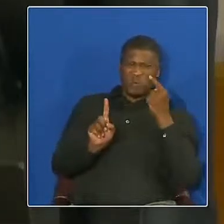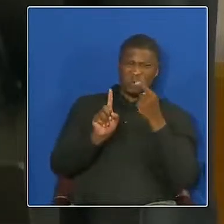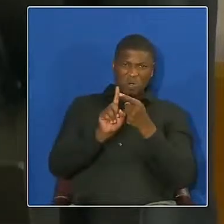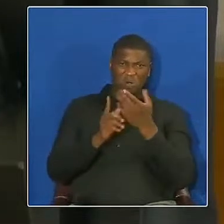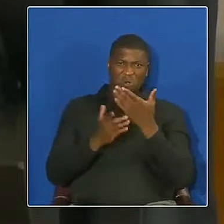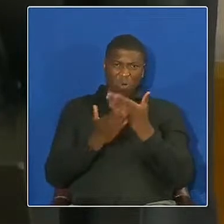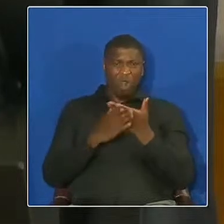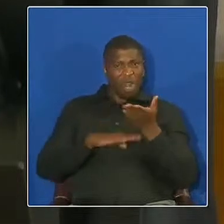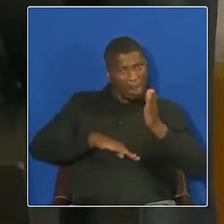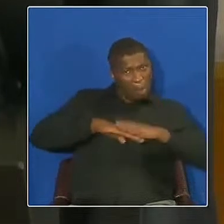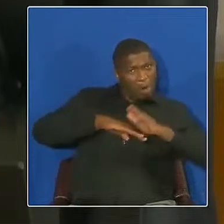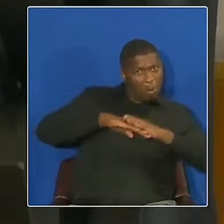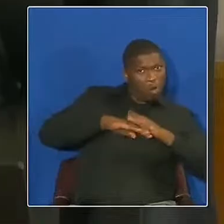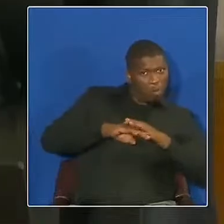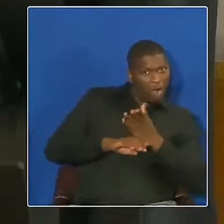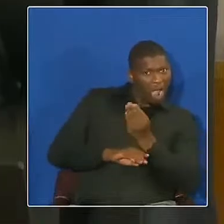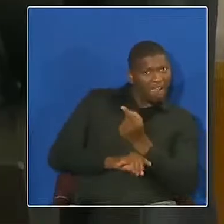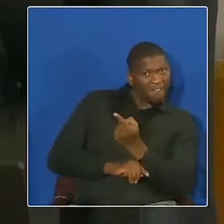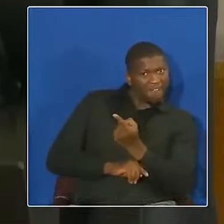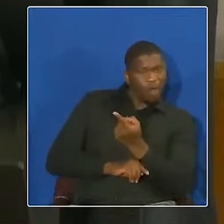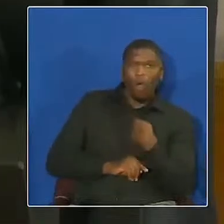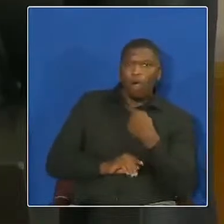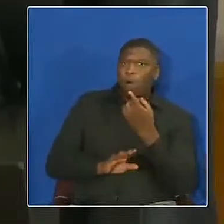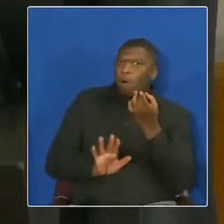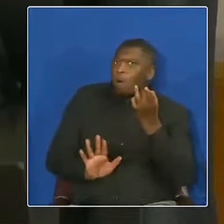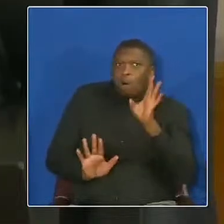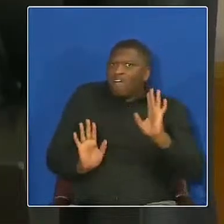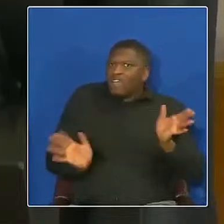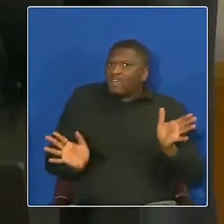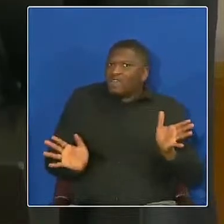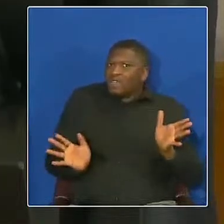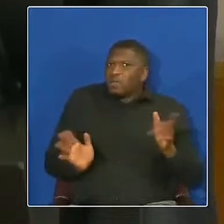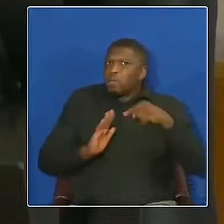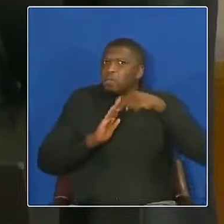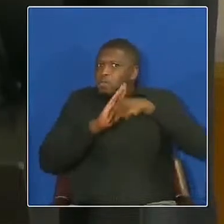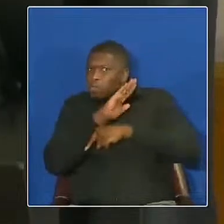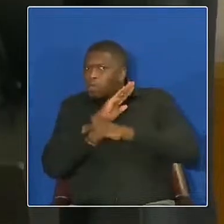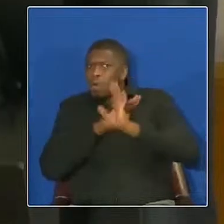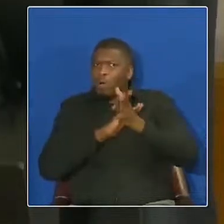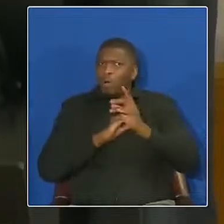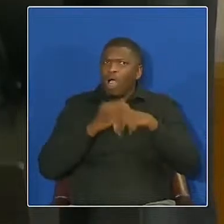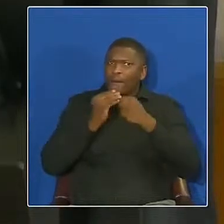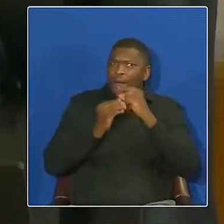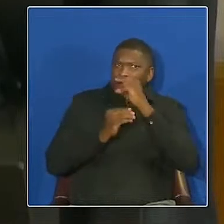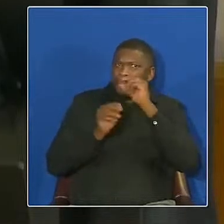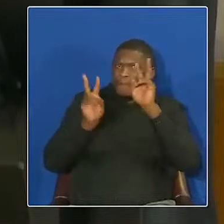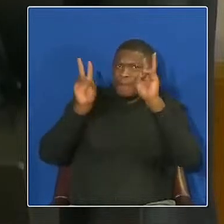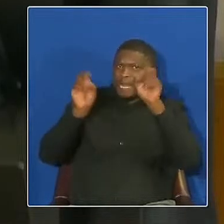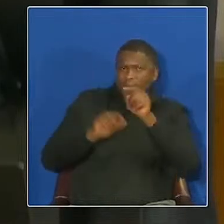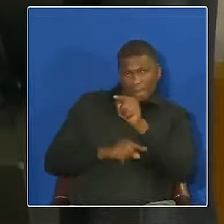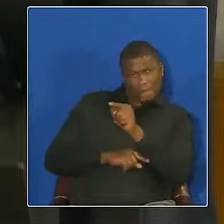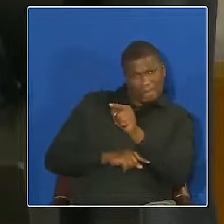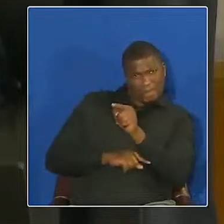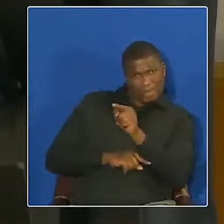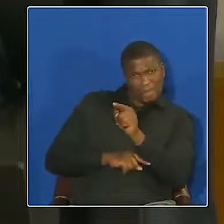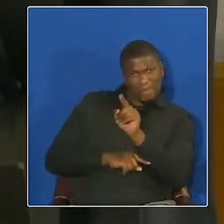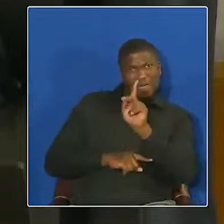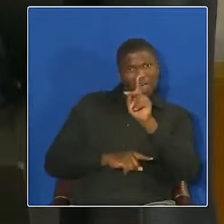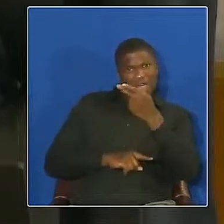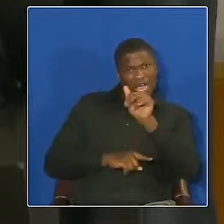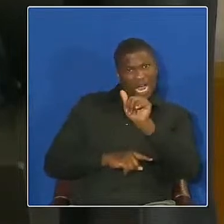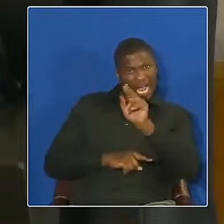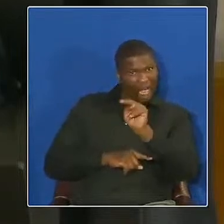still going to hear more or this is it, without disclosing anything that you think would